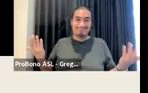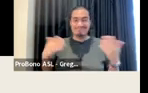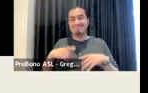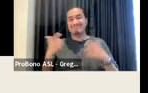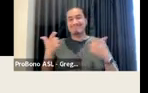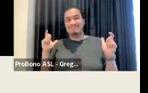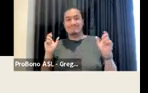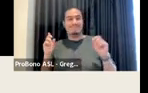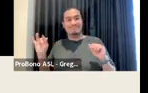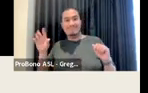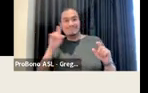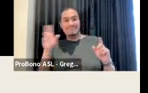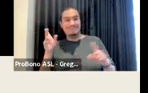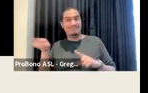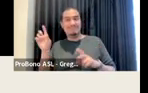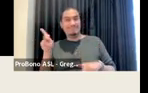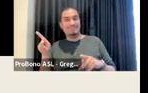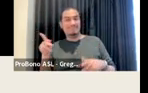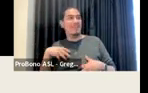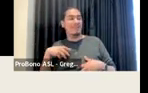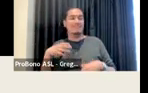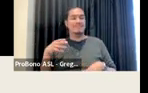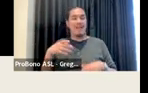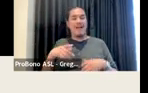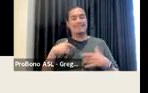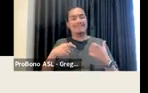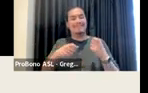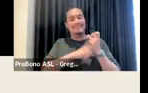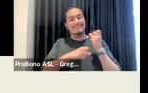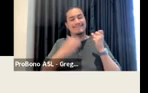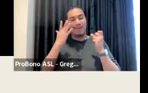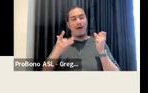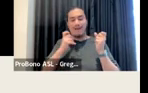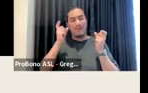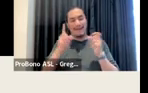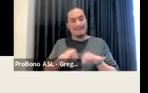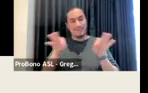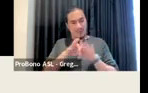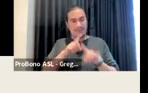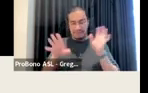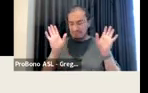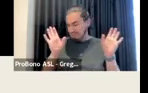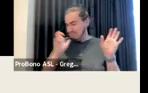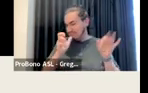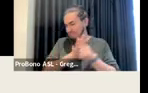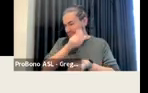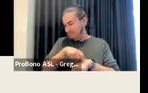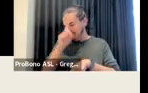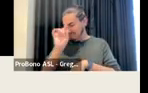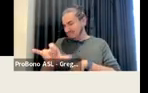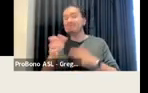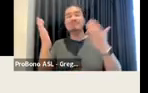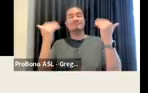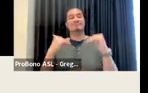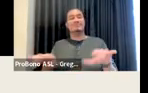deal to some people. I have a long rant about why I don't think it should be, but we do not have the time for that. I also just want to say that this is the